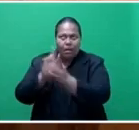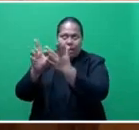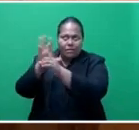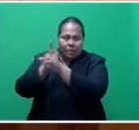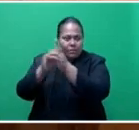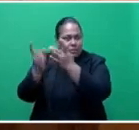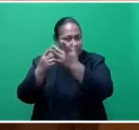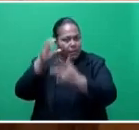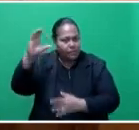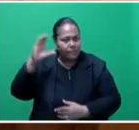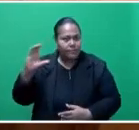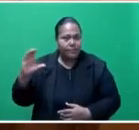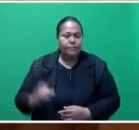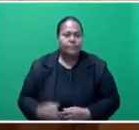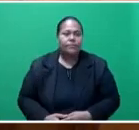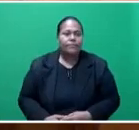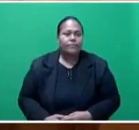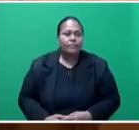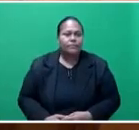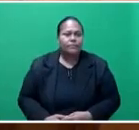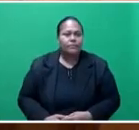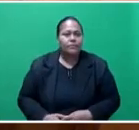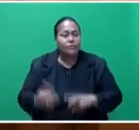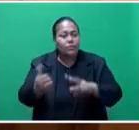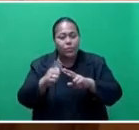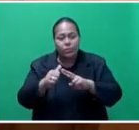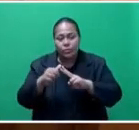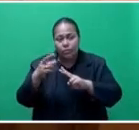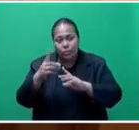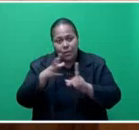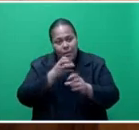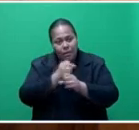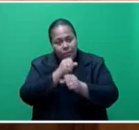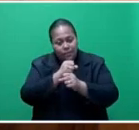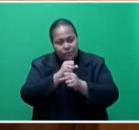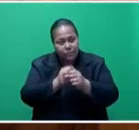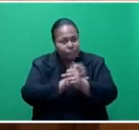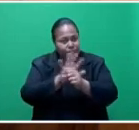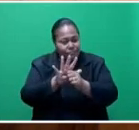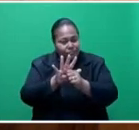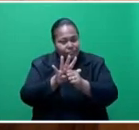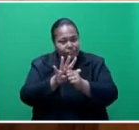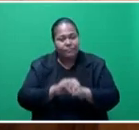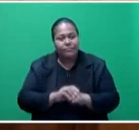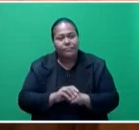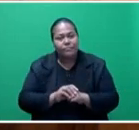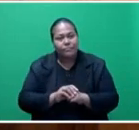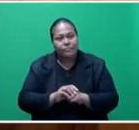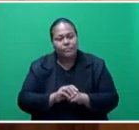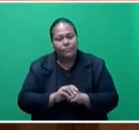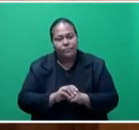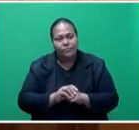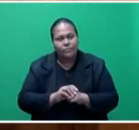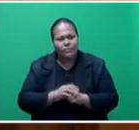In addition to the update of the COVID-19 vaccine, Mr. Speaker, sir, I also wish to raise